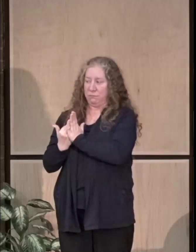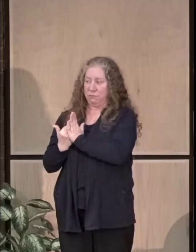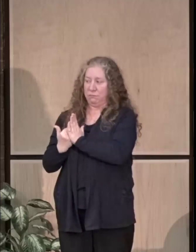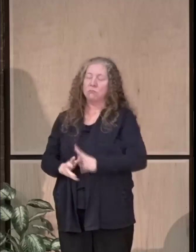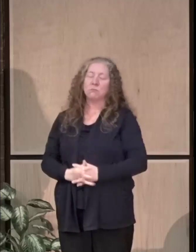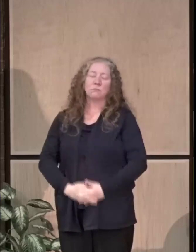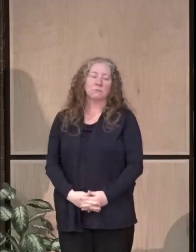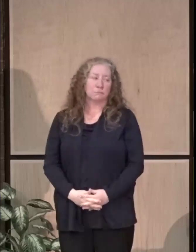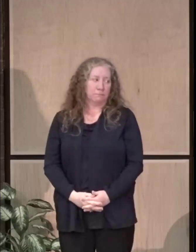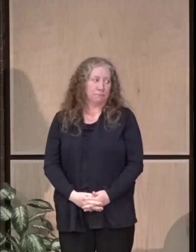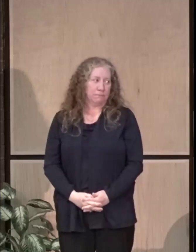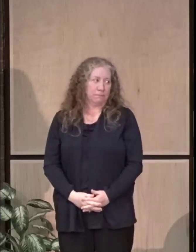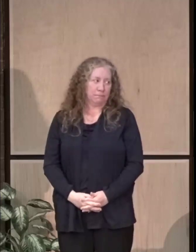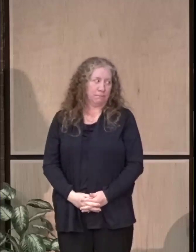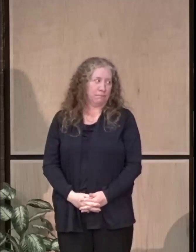it's